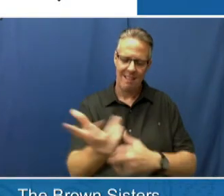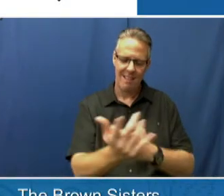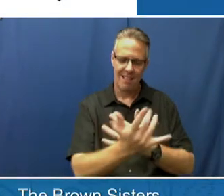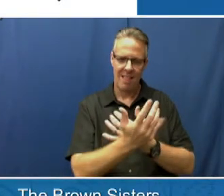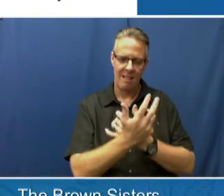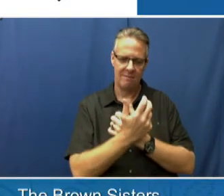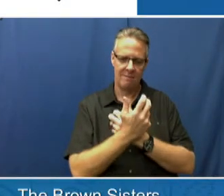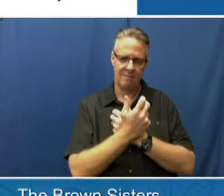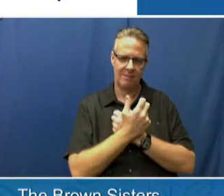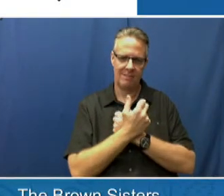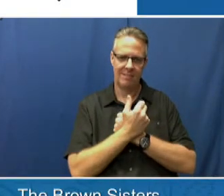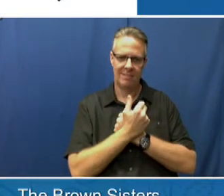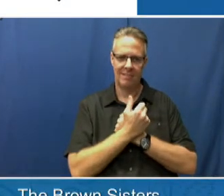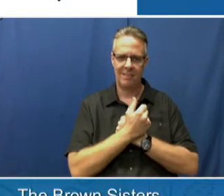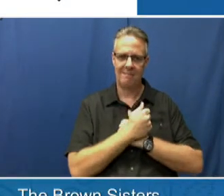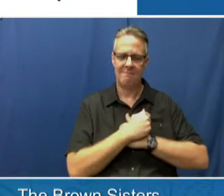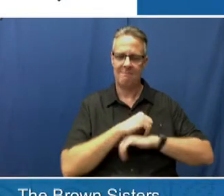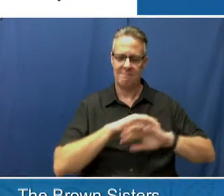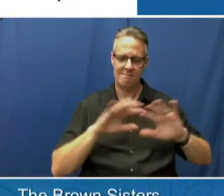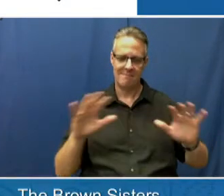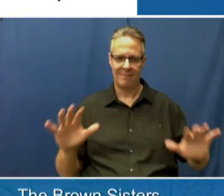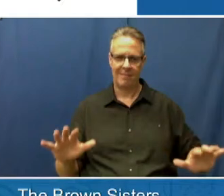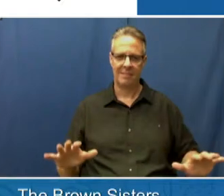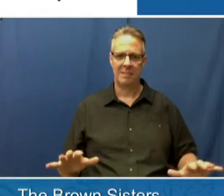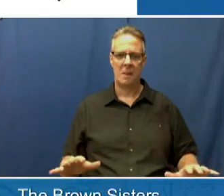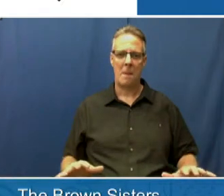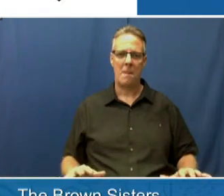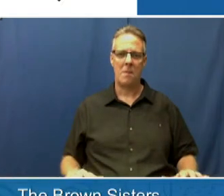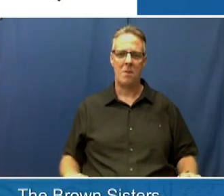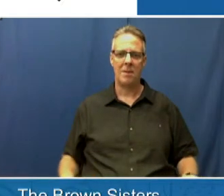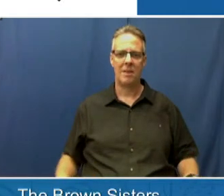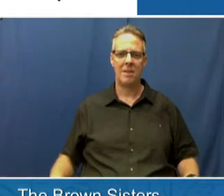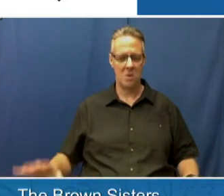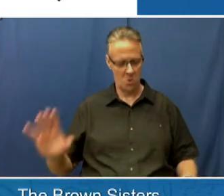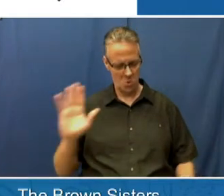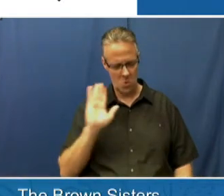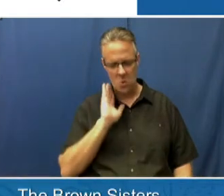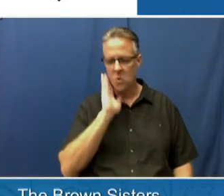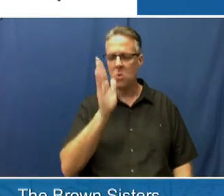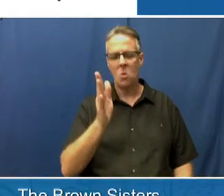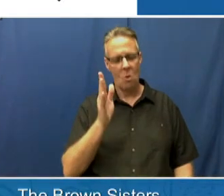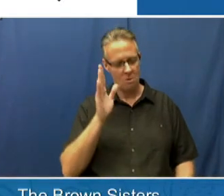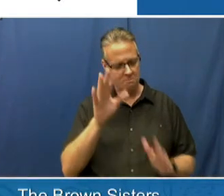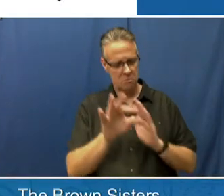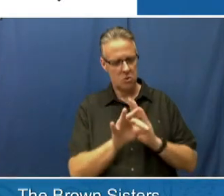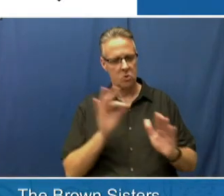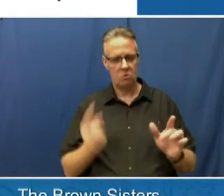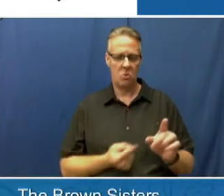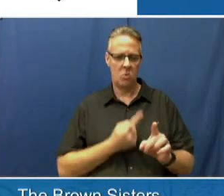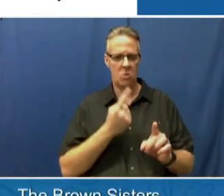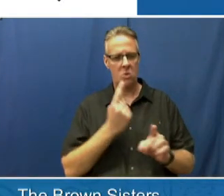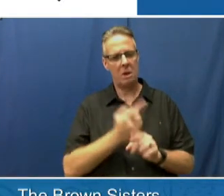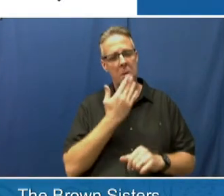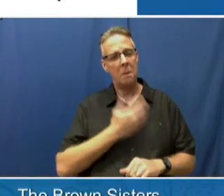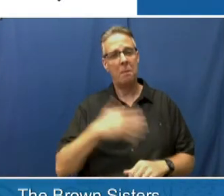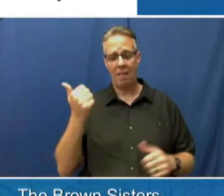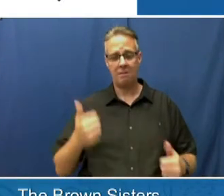yay, yay. We're gonna choose the way of